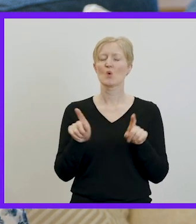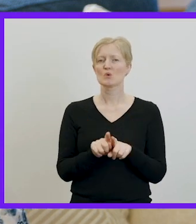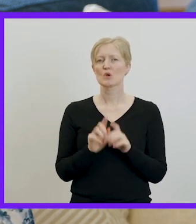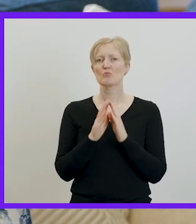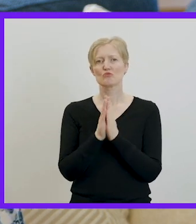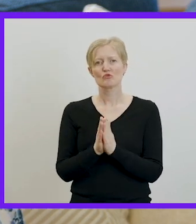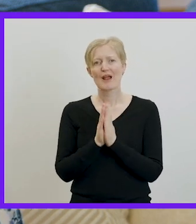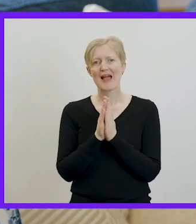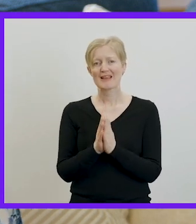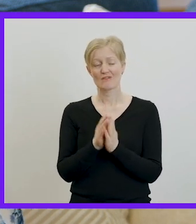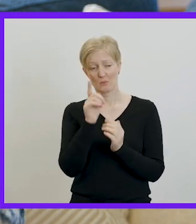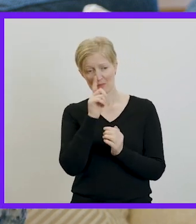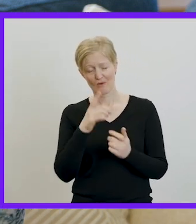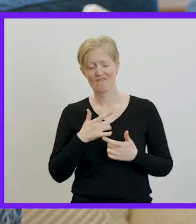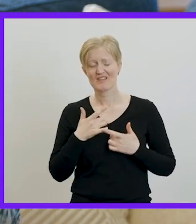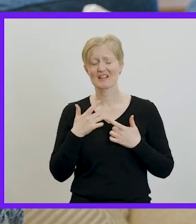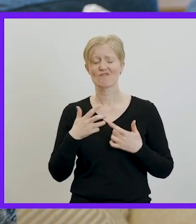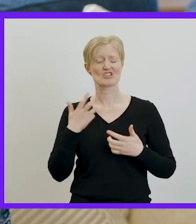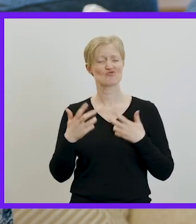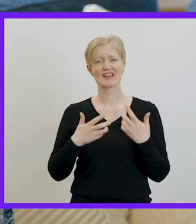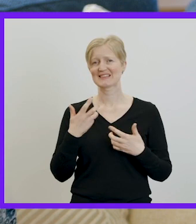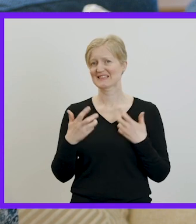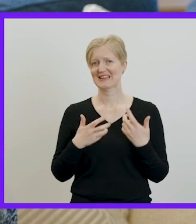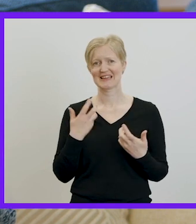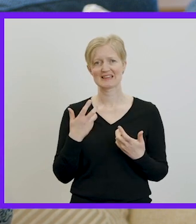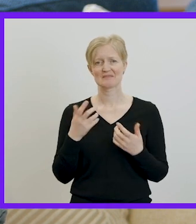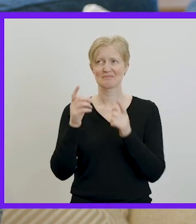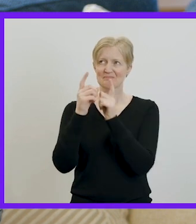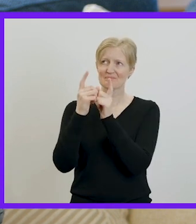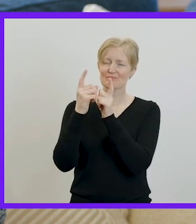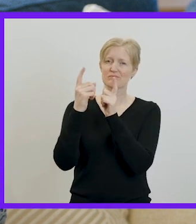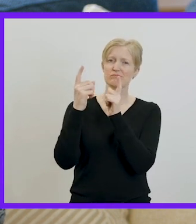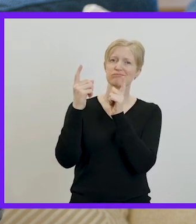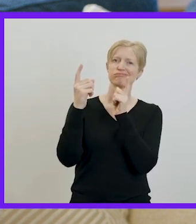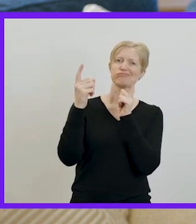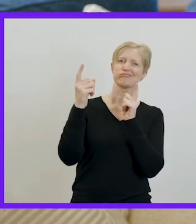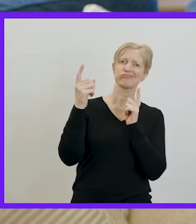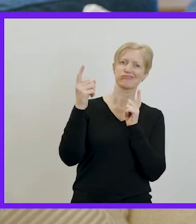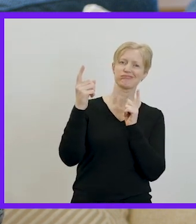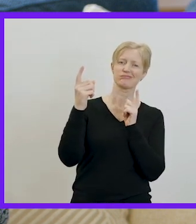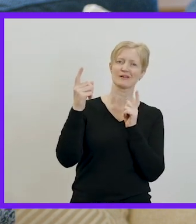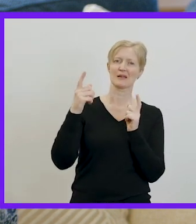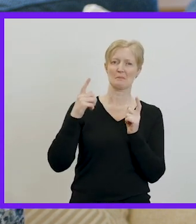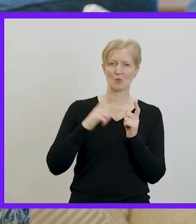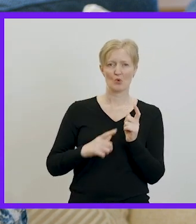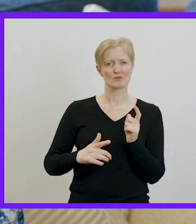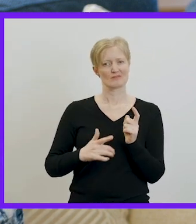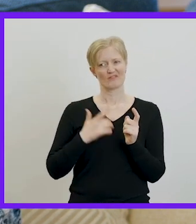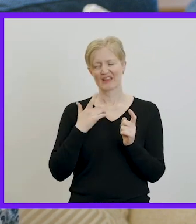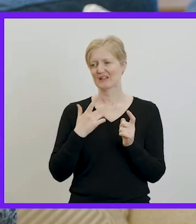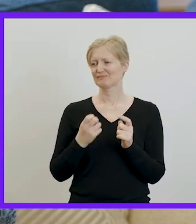also pray for people today who are frustrated in their faith, maybe drifting away or leaning away from you because